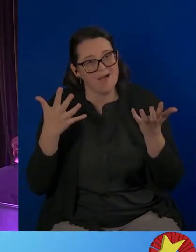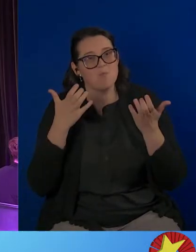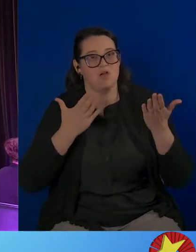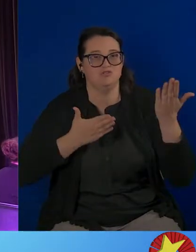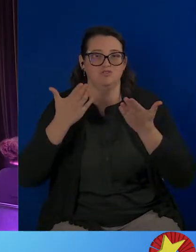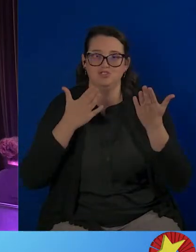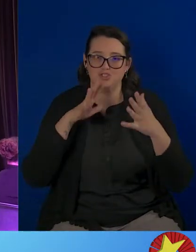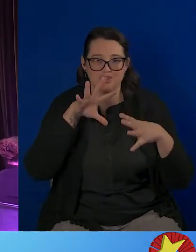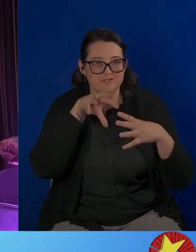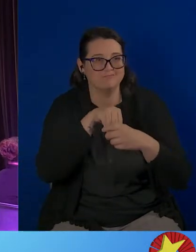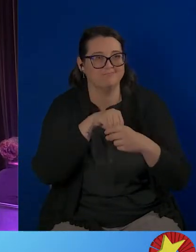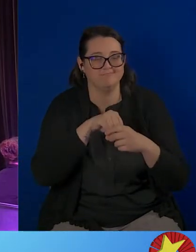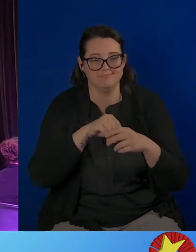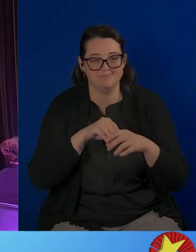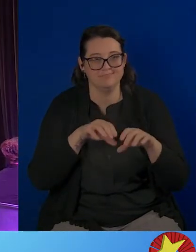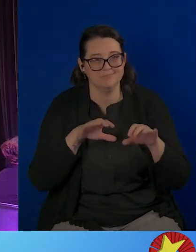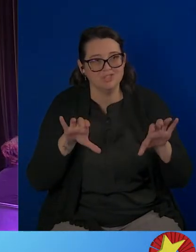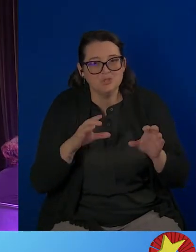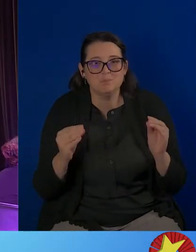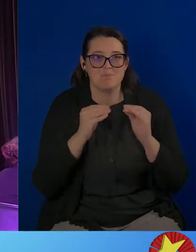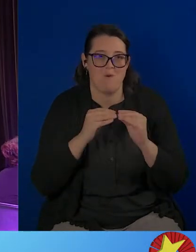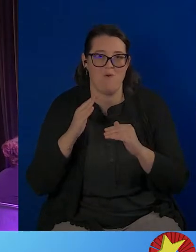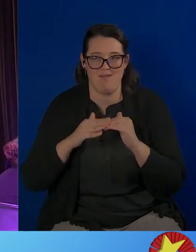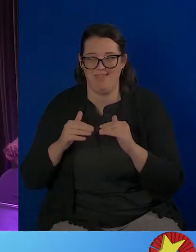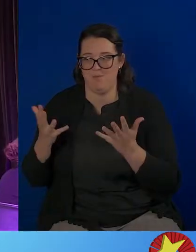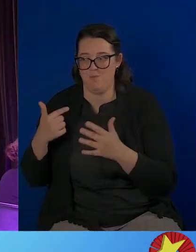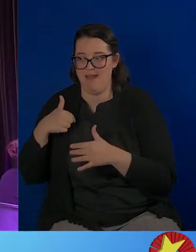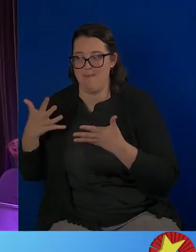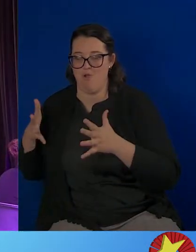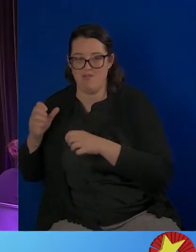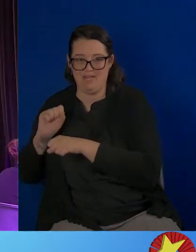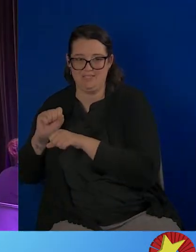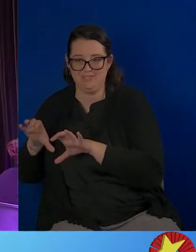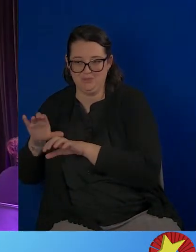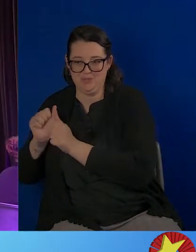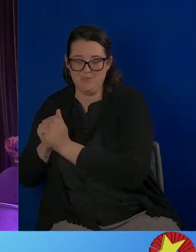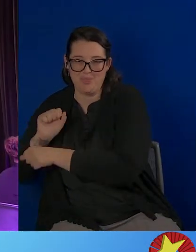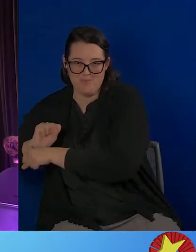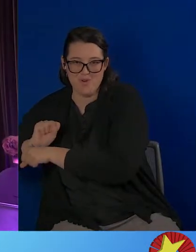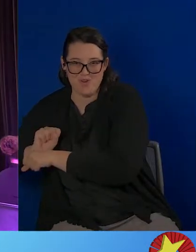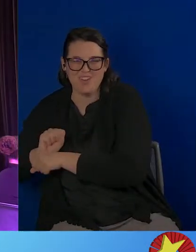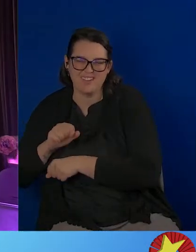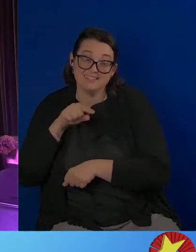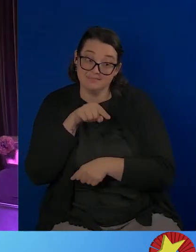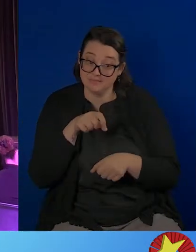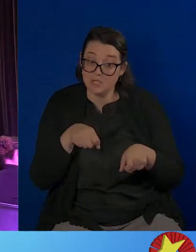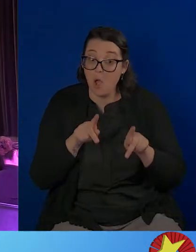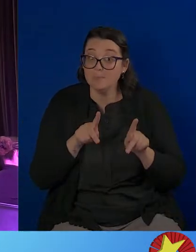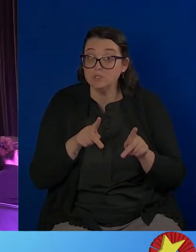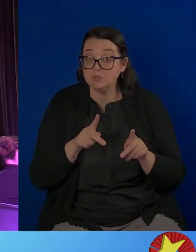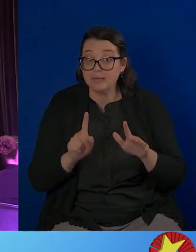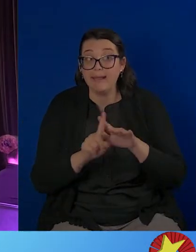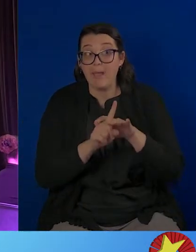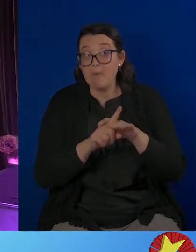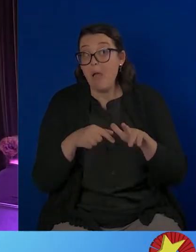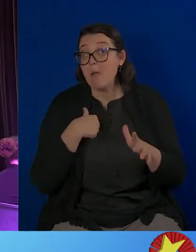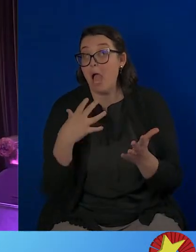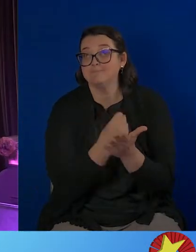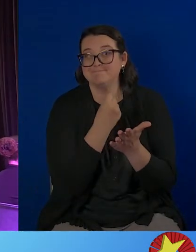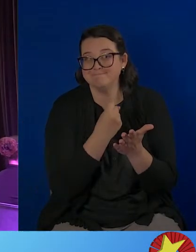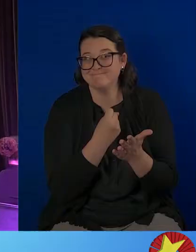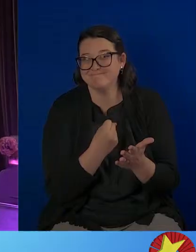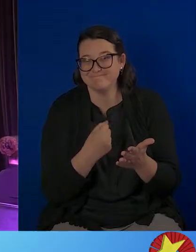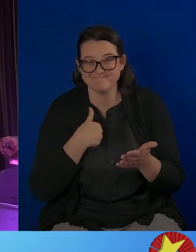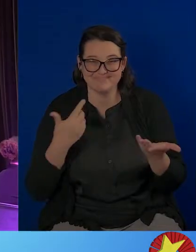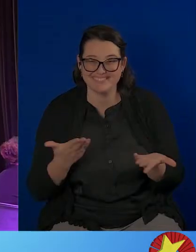way outside of what I am doing. And this opportunity had come up, and so here I am. I've been in